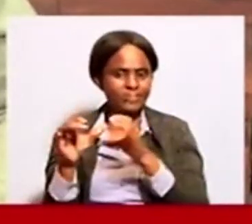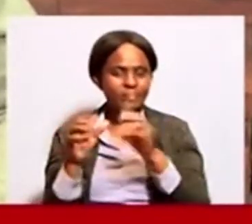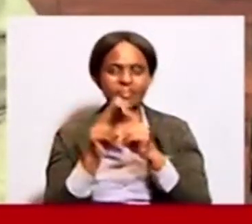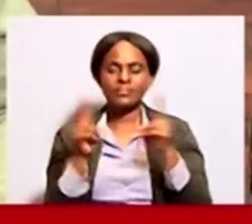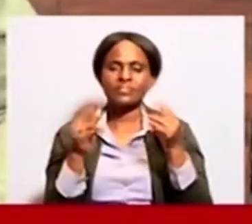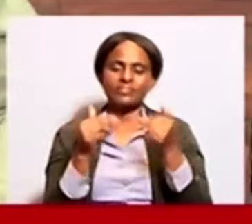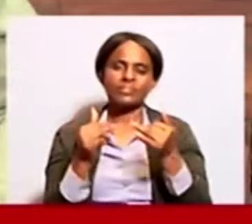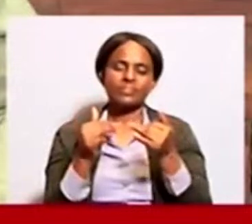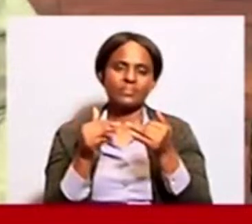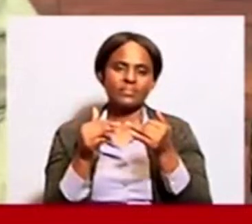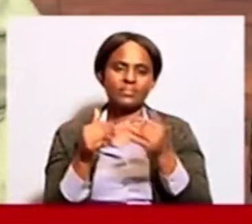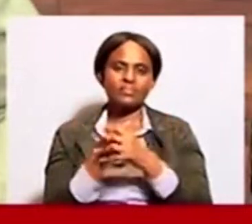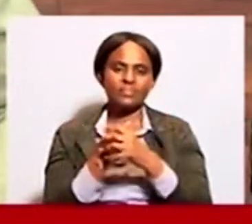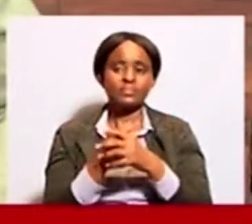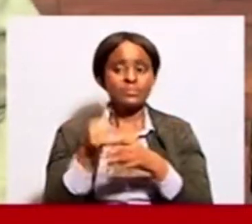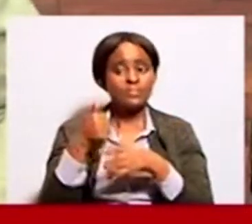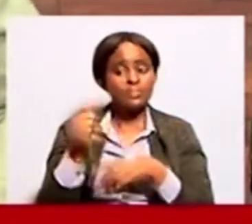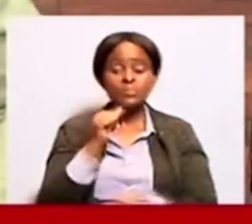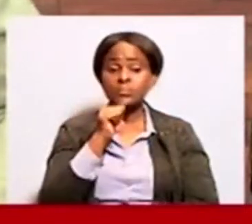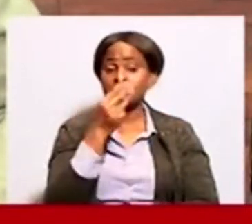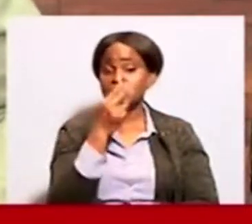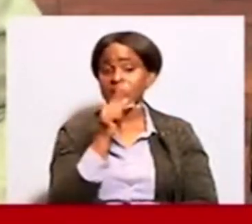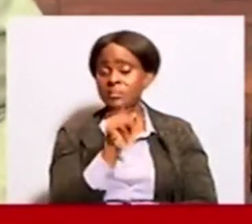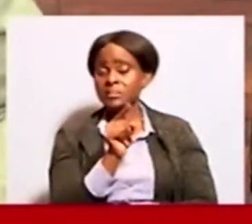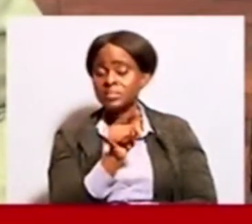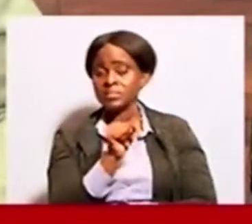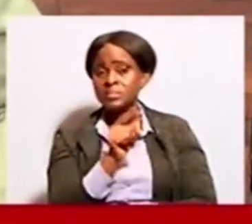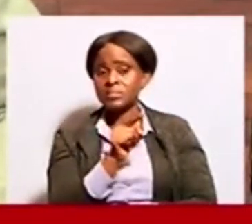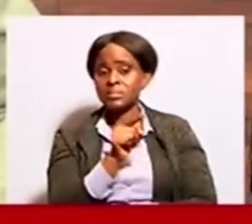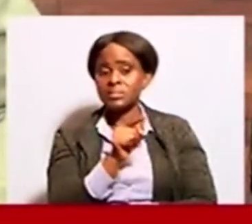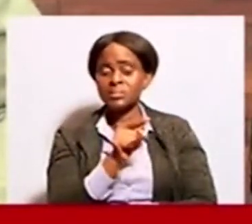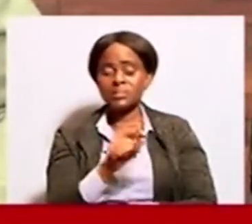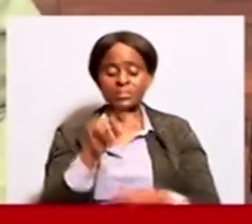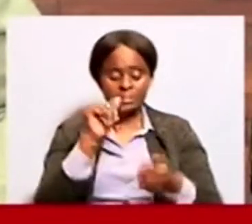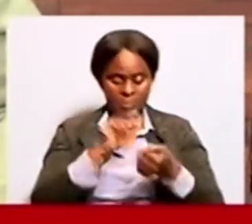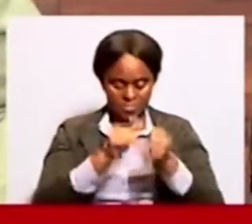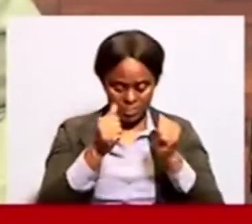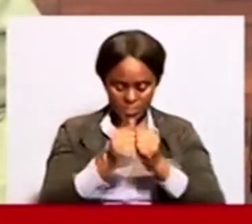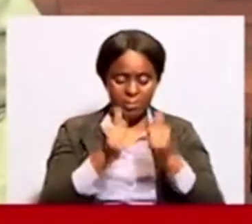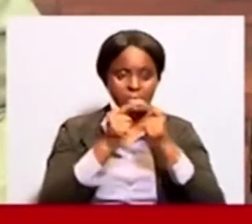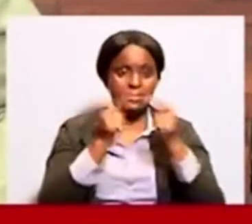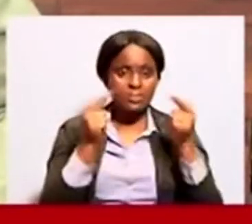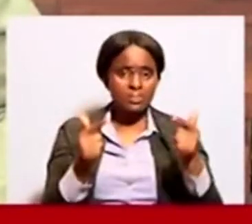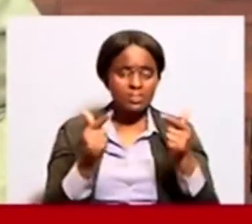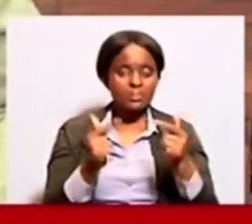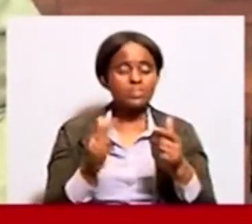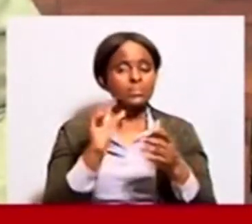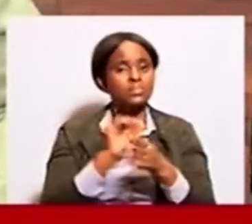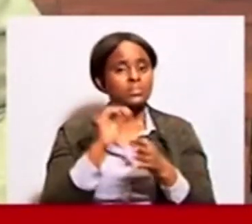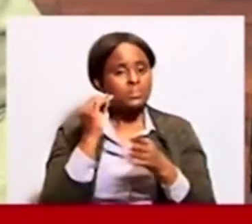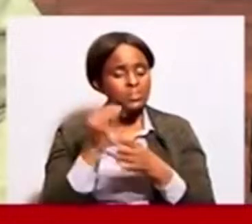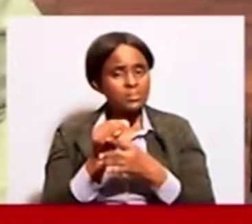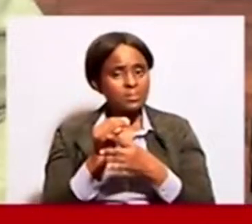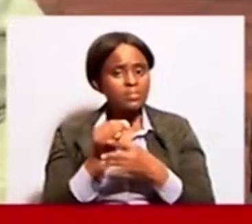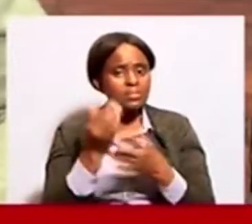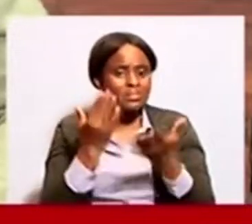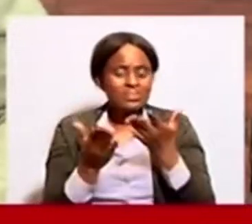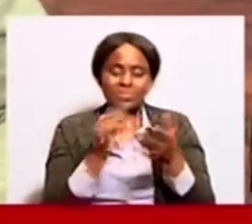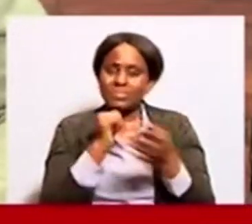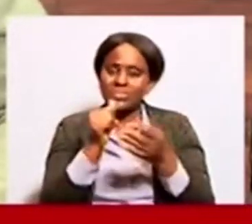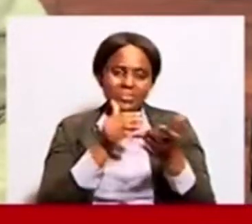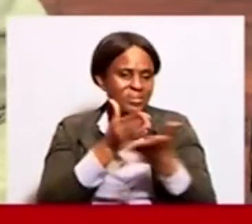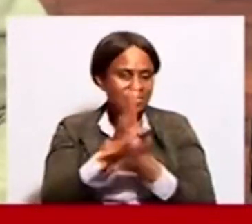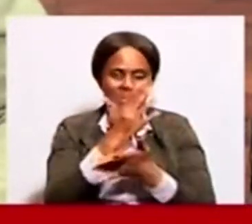So, don't you see this as a lapse or not doing the